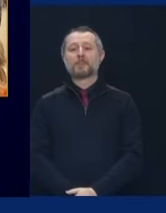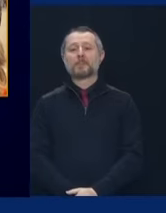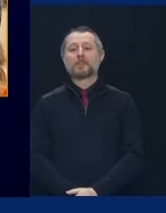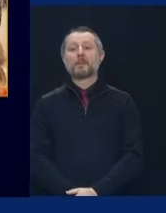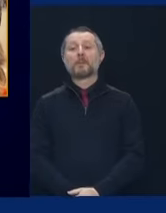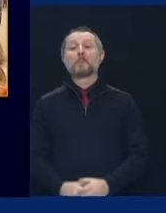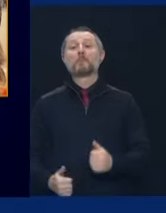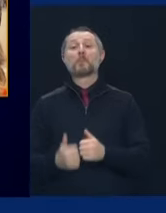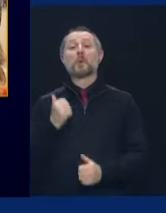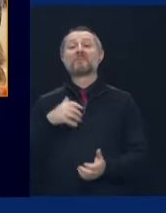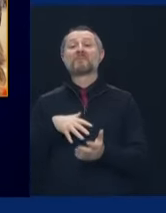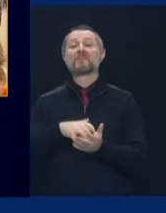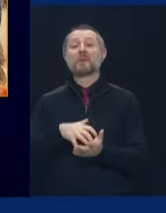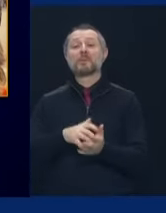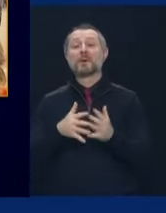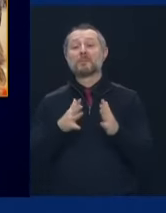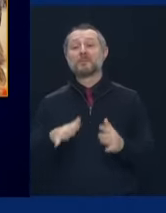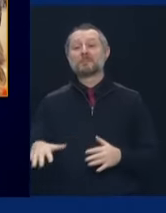Americans.